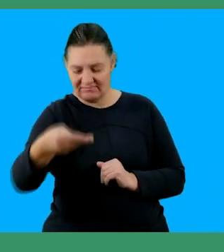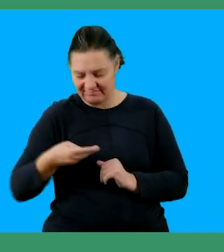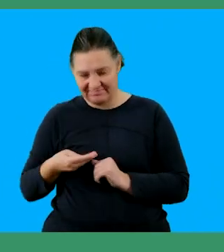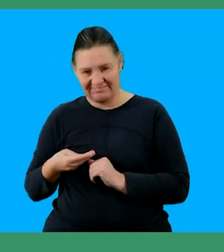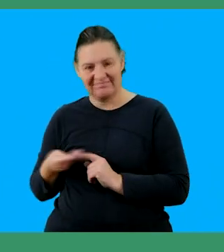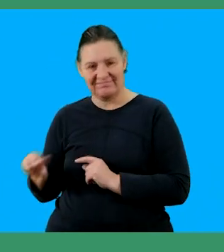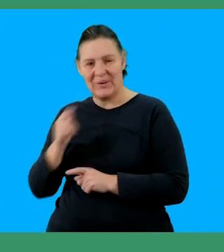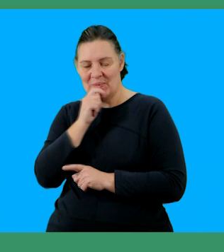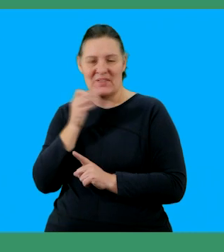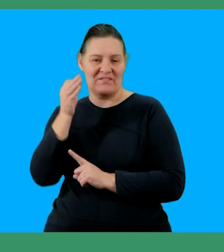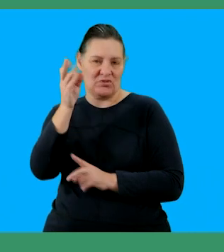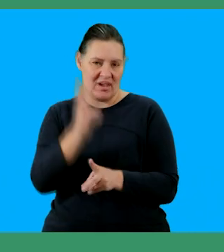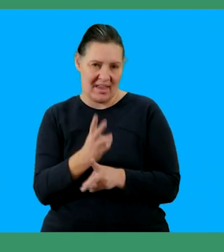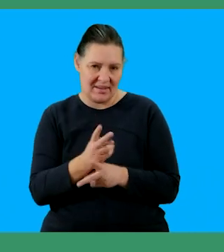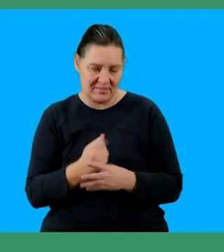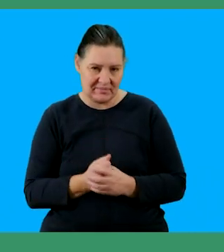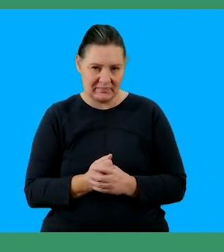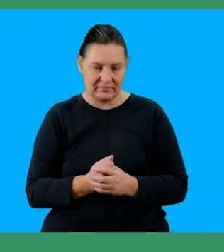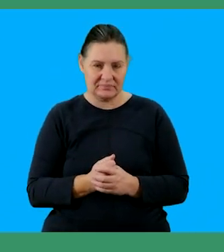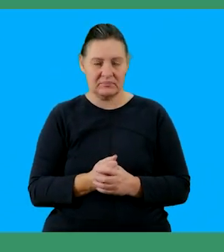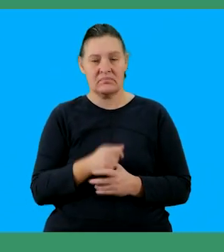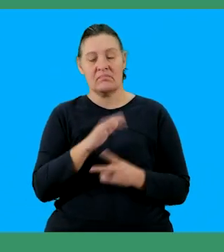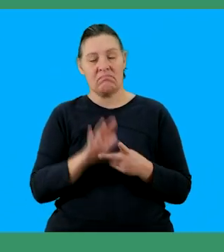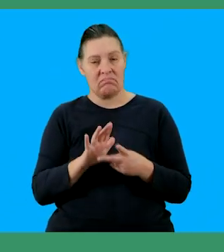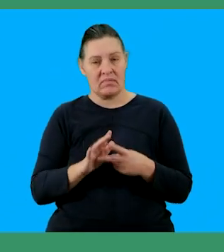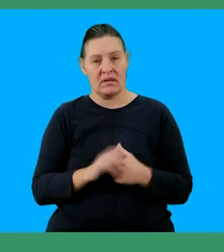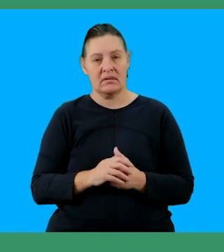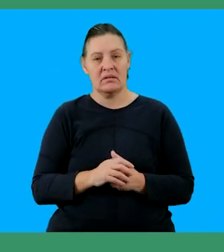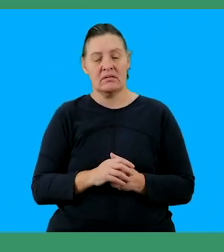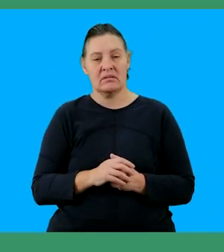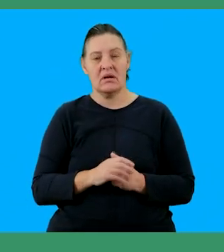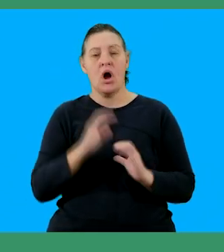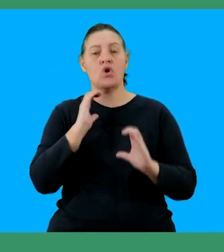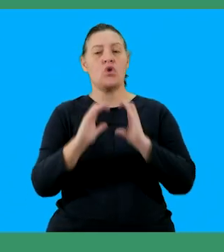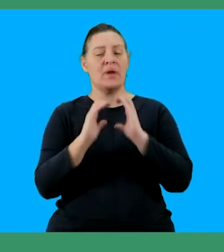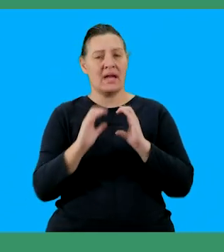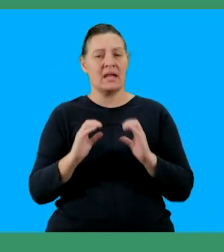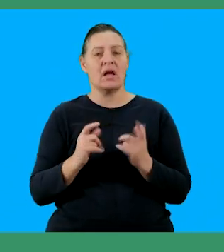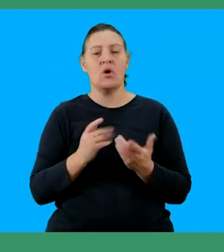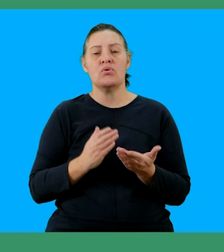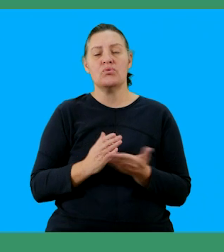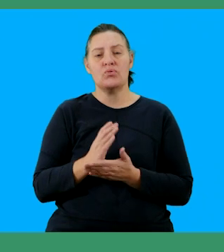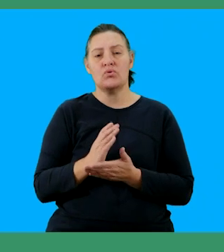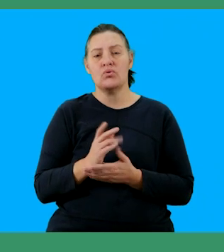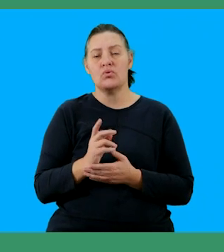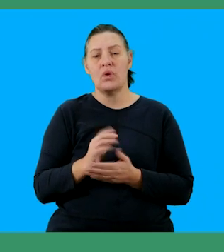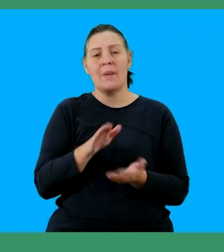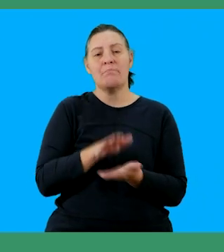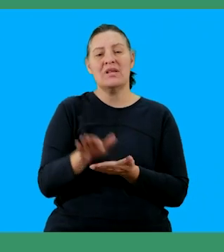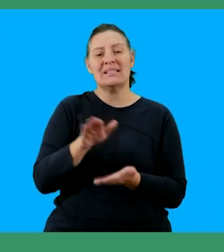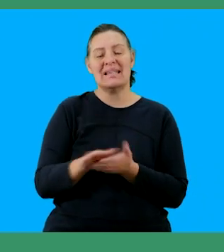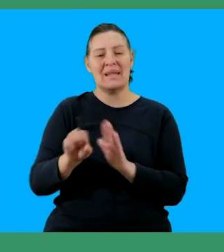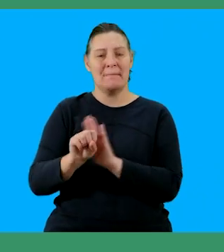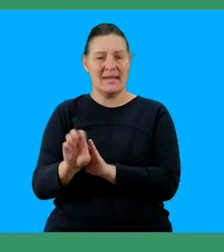for future use. Then another question, it says communicate by means of